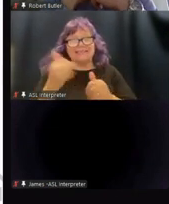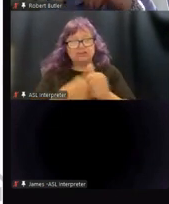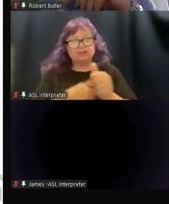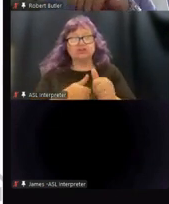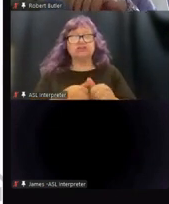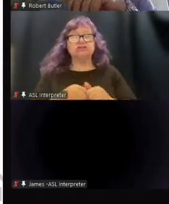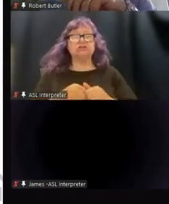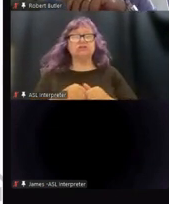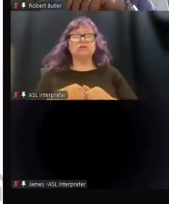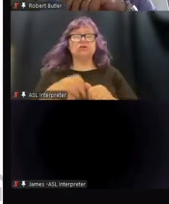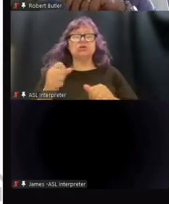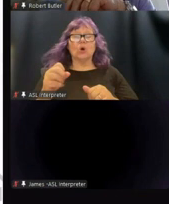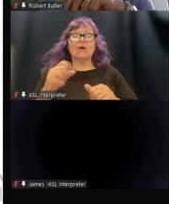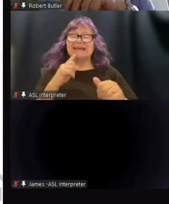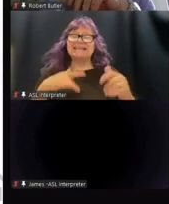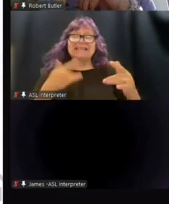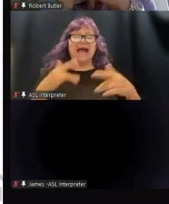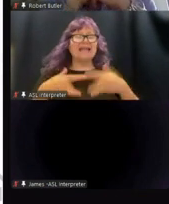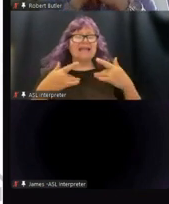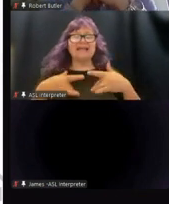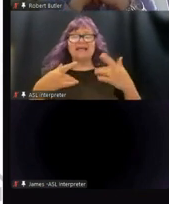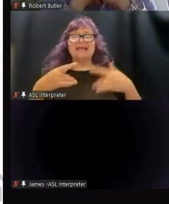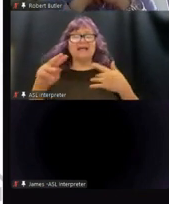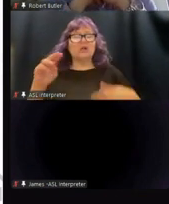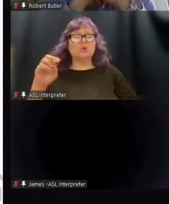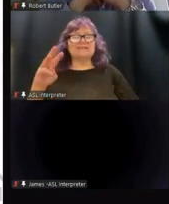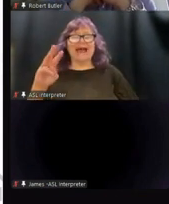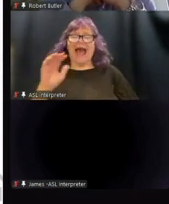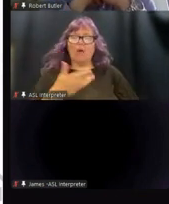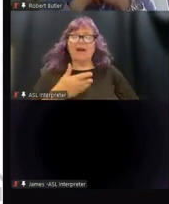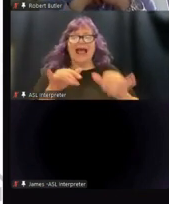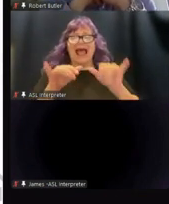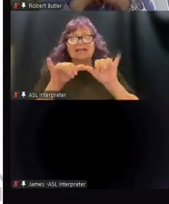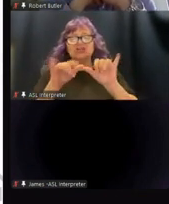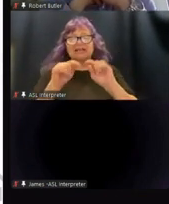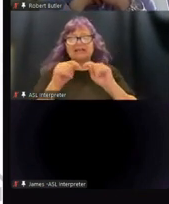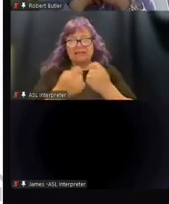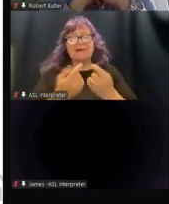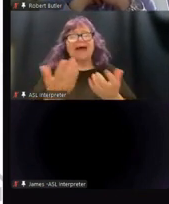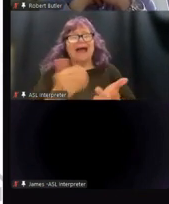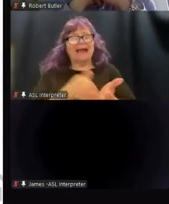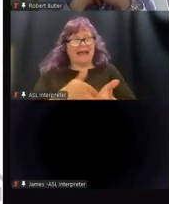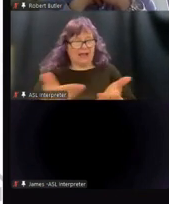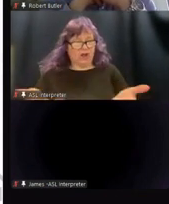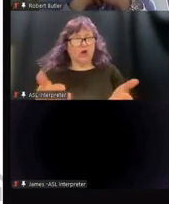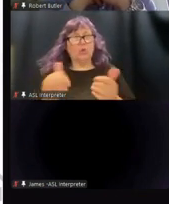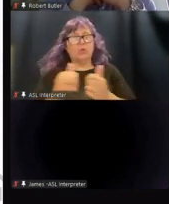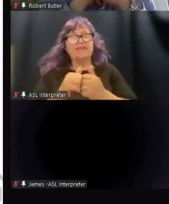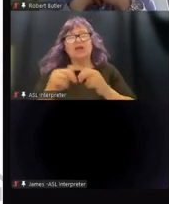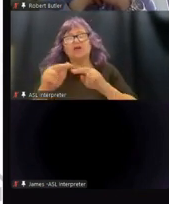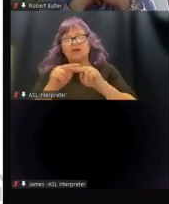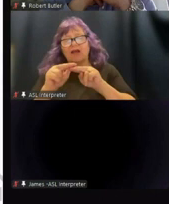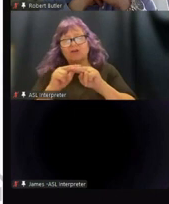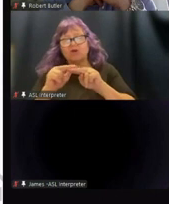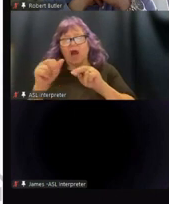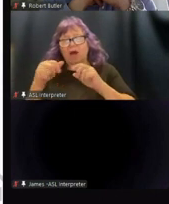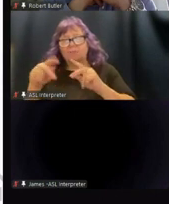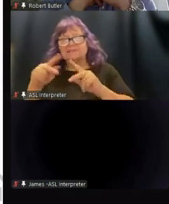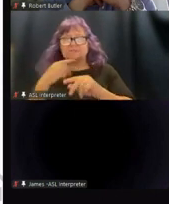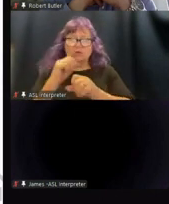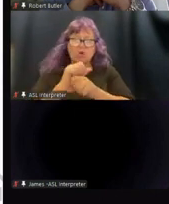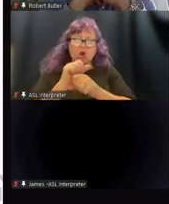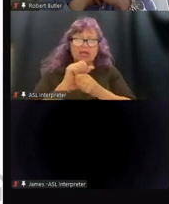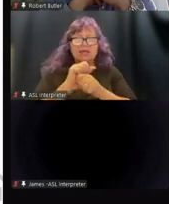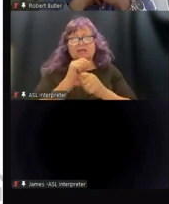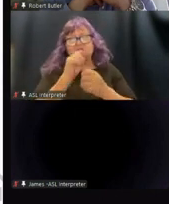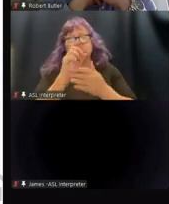So the very exciting news is our engineering team, again here today, along with Railroad Ops, has been working to